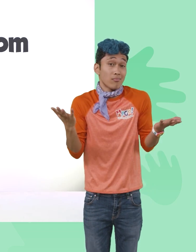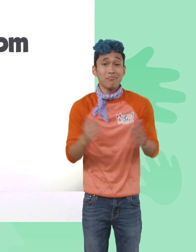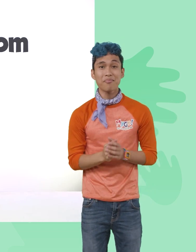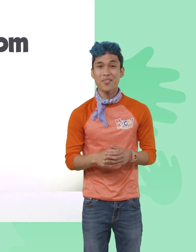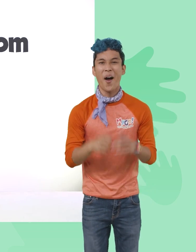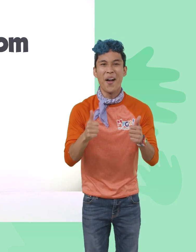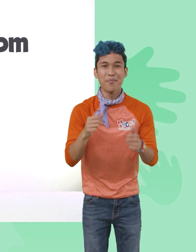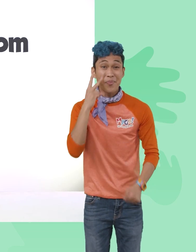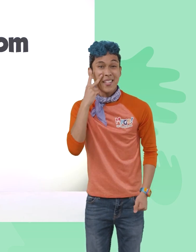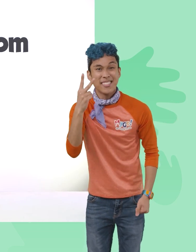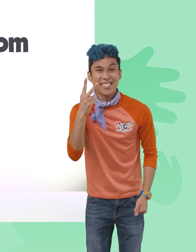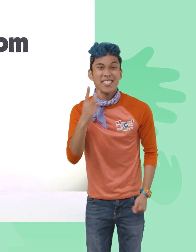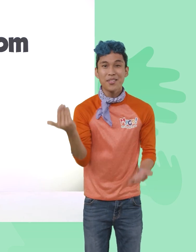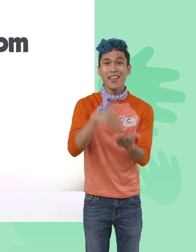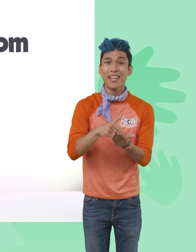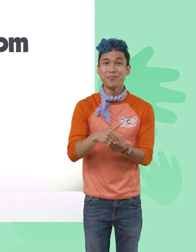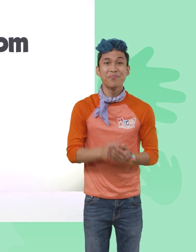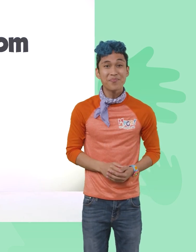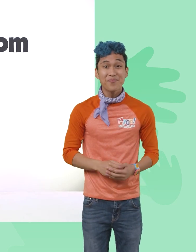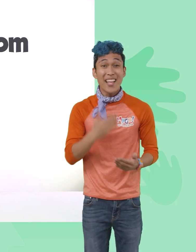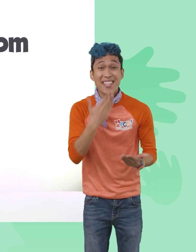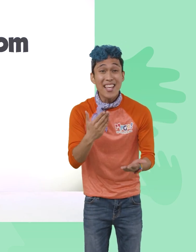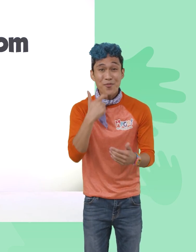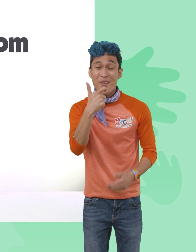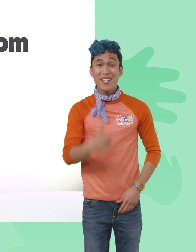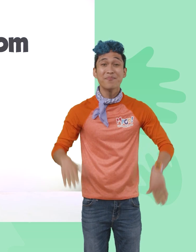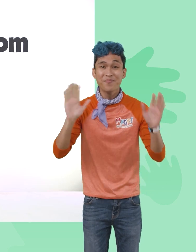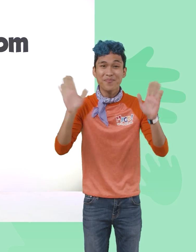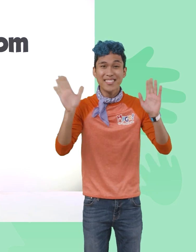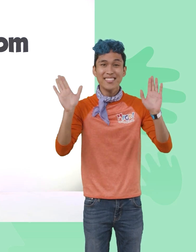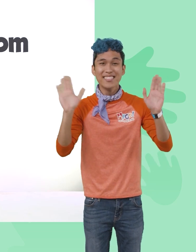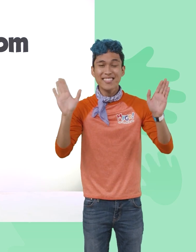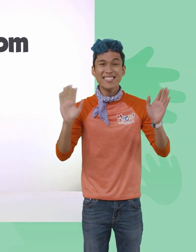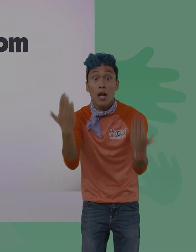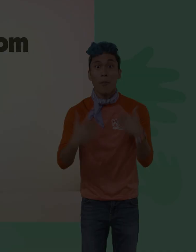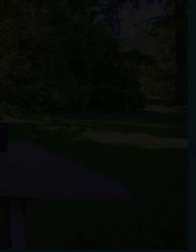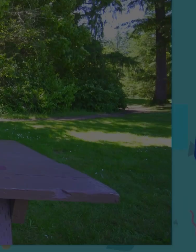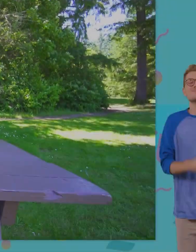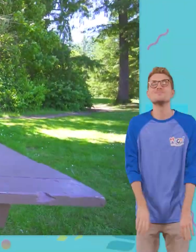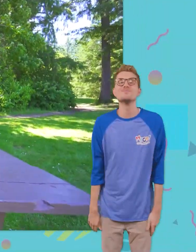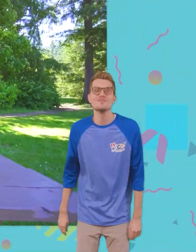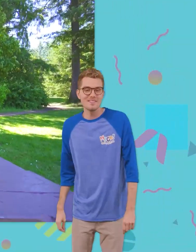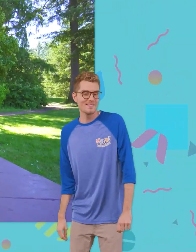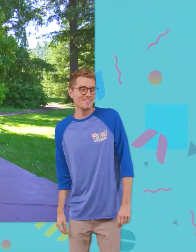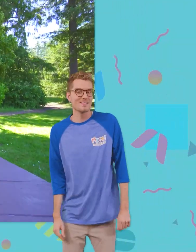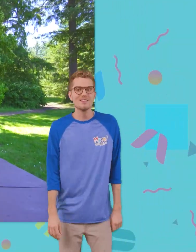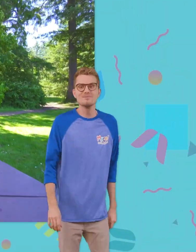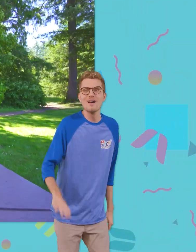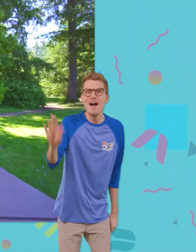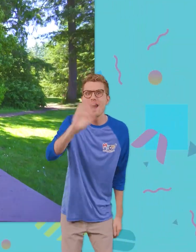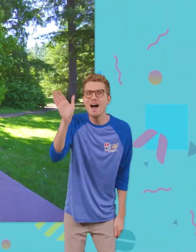knows? All right, well, see you again. Thanks for watching. Bye. Come.